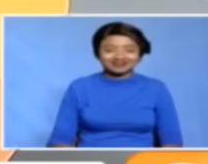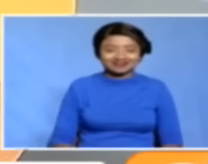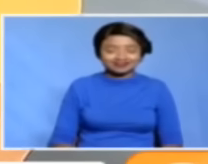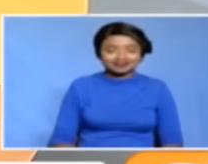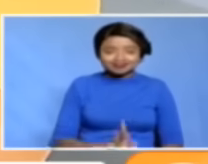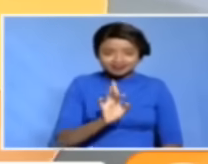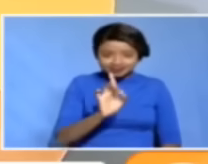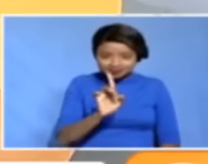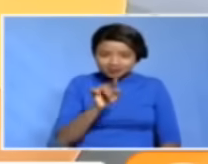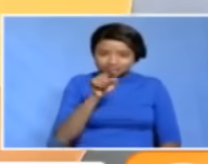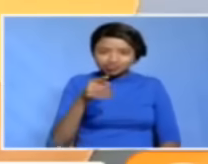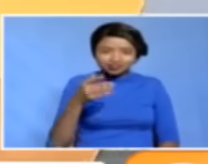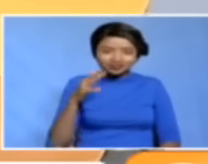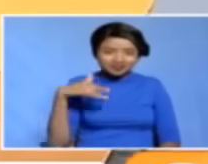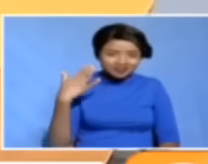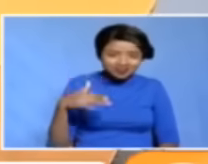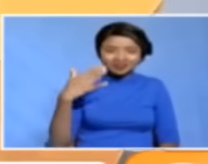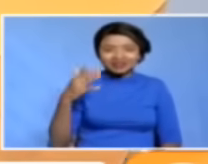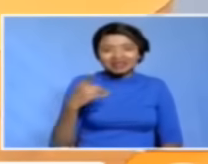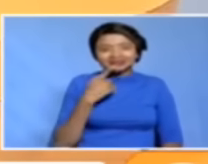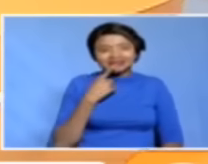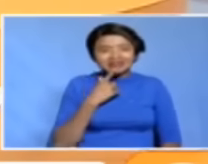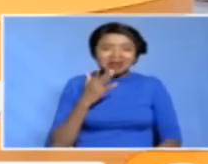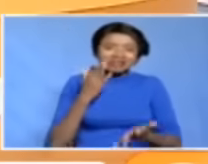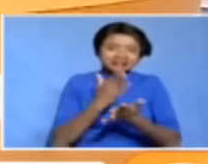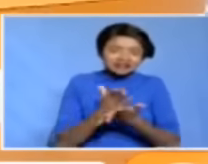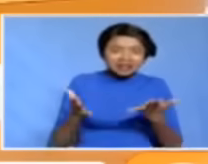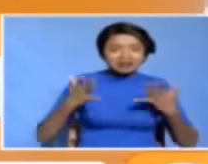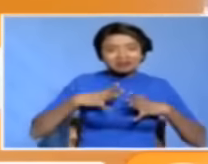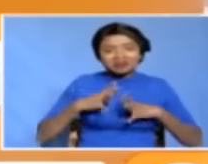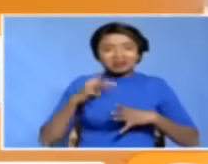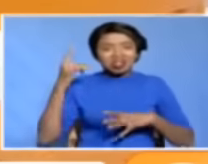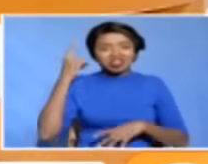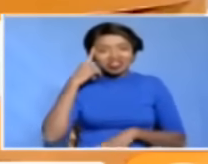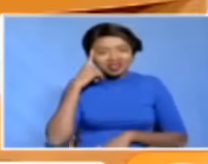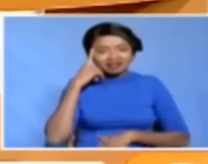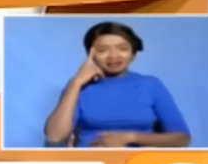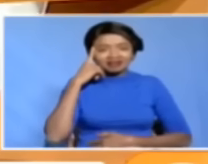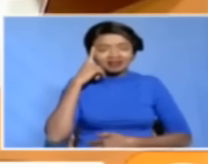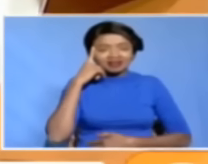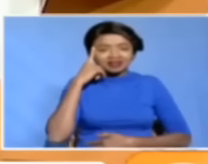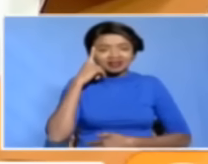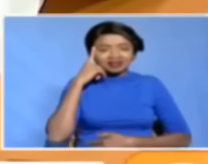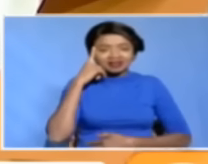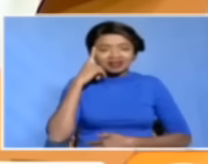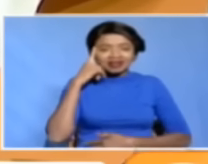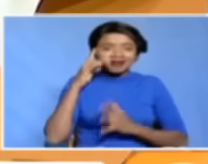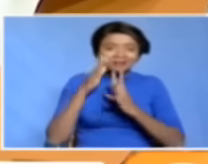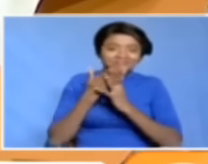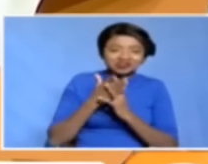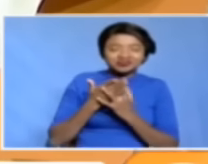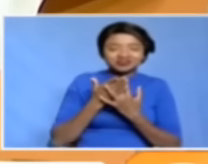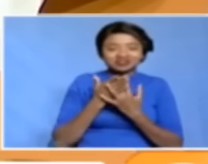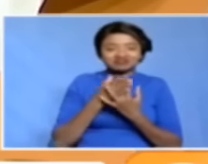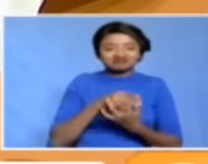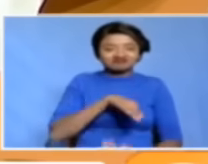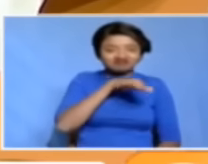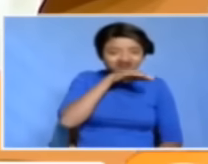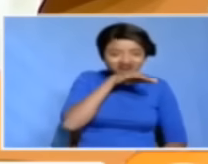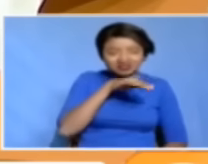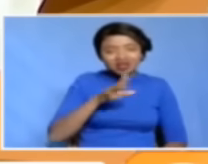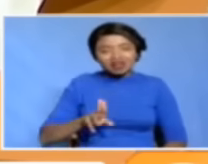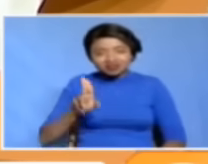keep saying that there are players who think it's between the president and the opposition leader, Raila Odinga. They've said it's about the country.